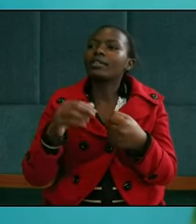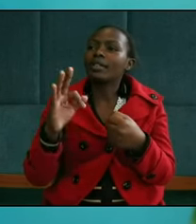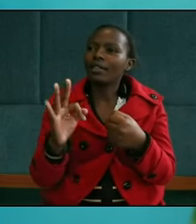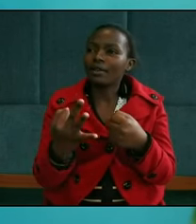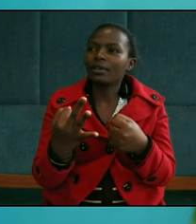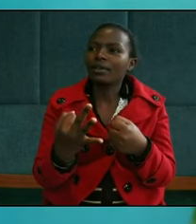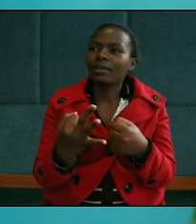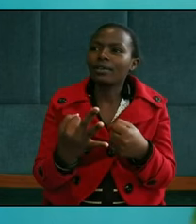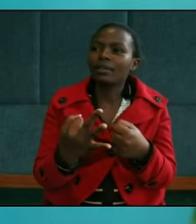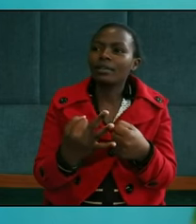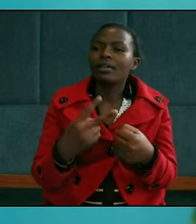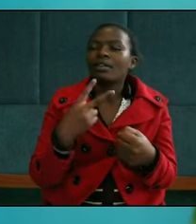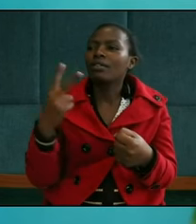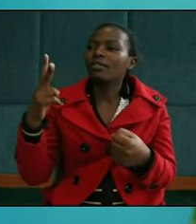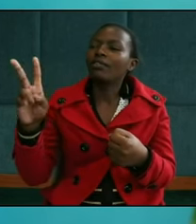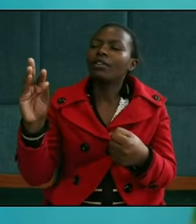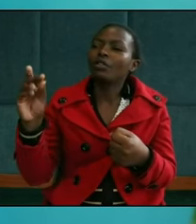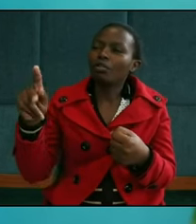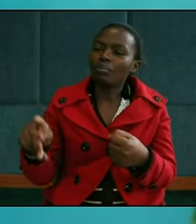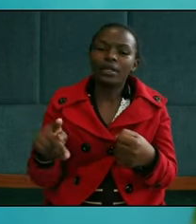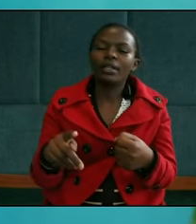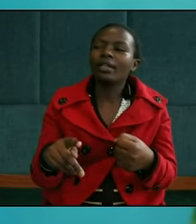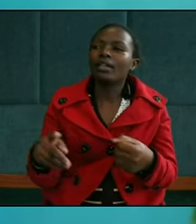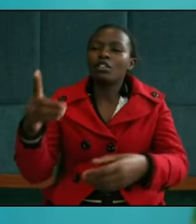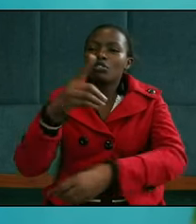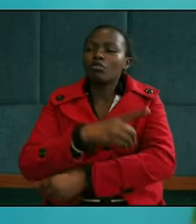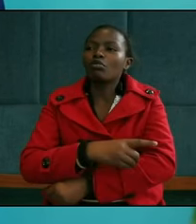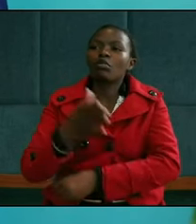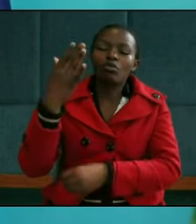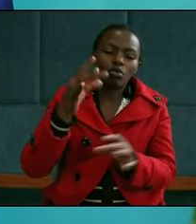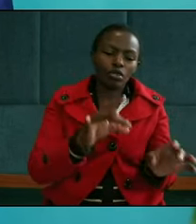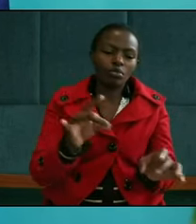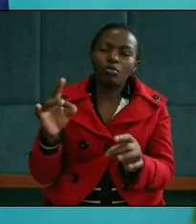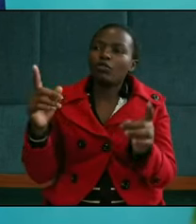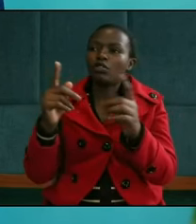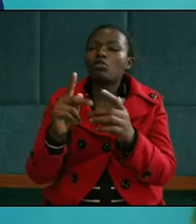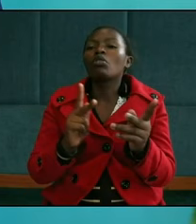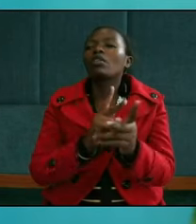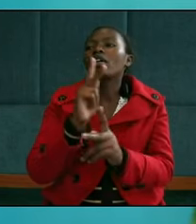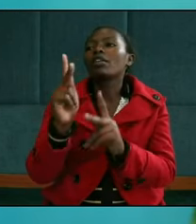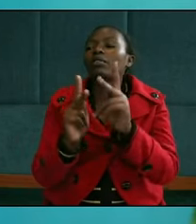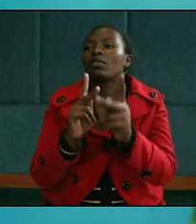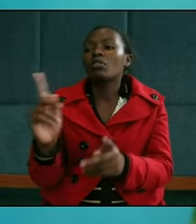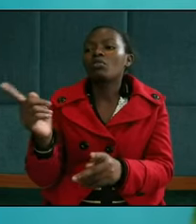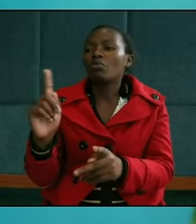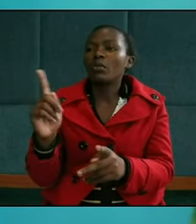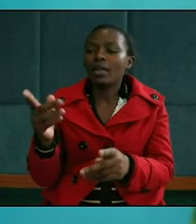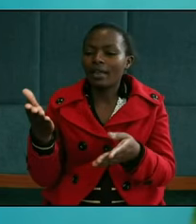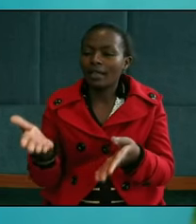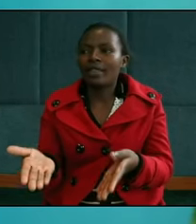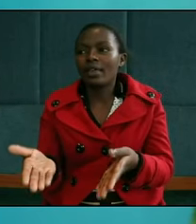of Prophets Bible School was moved from Vanga Road to Karura, where its current headquarters